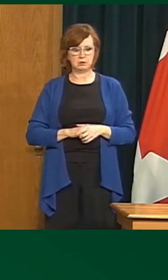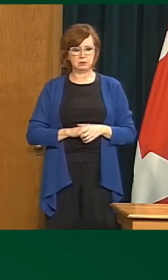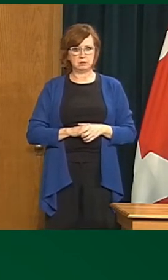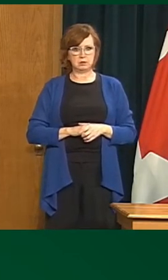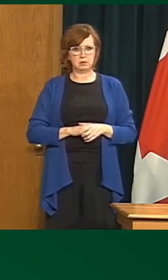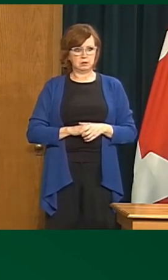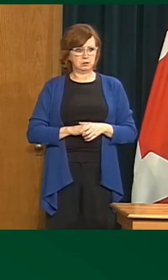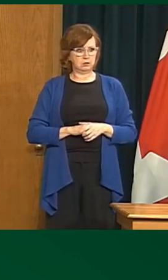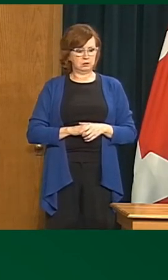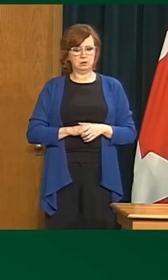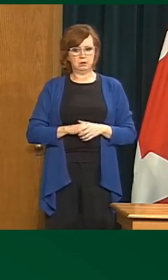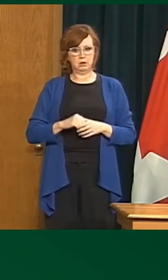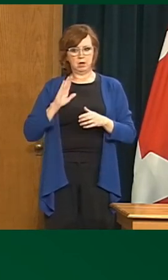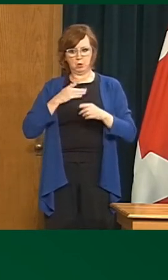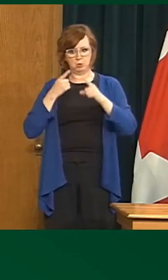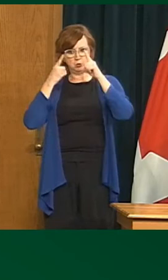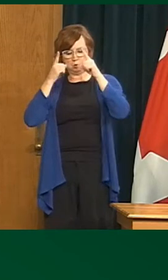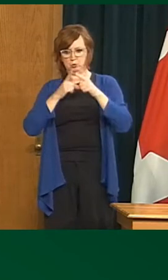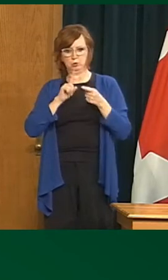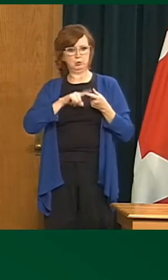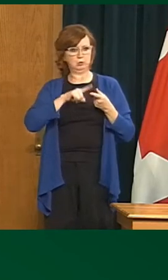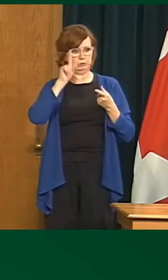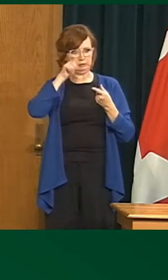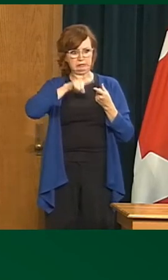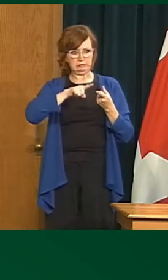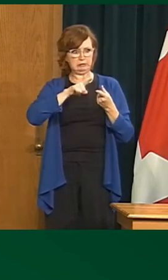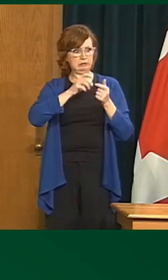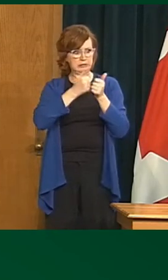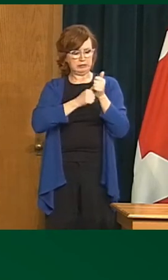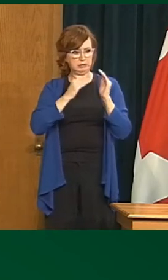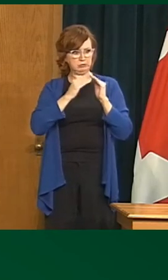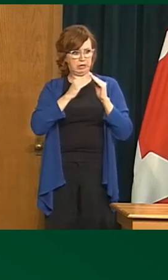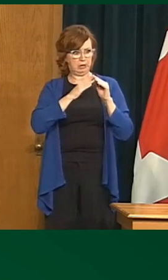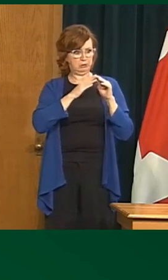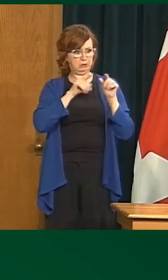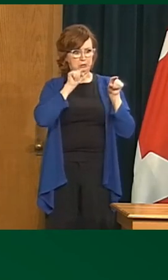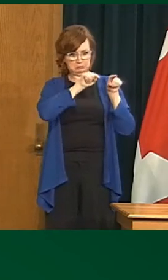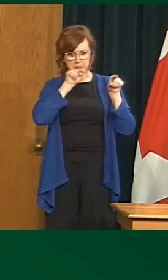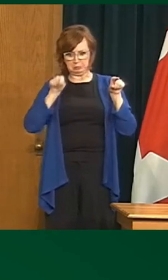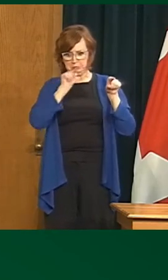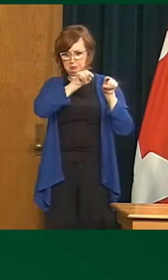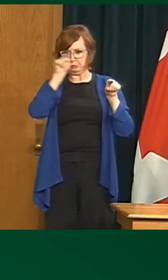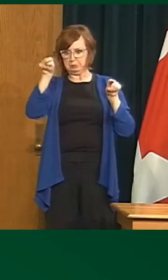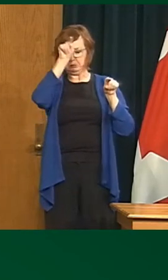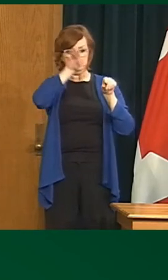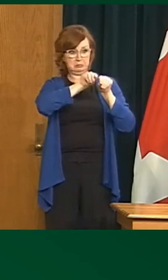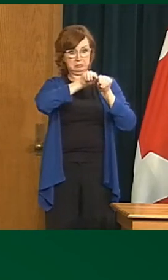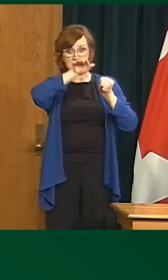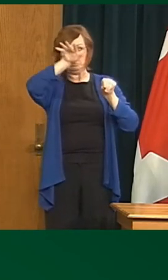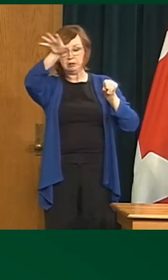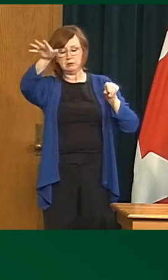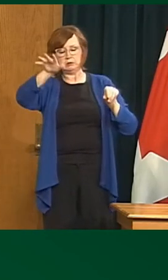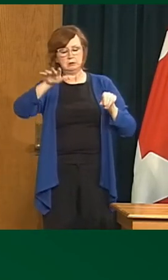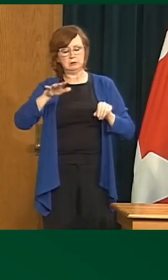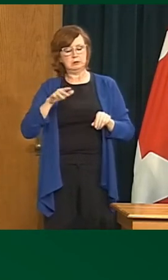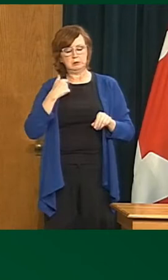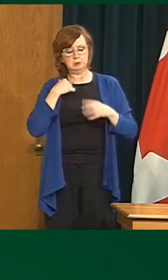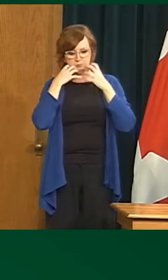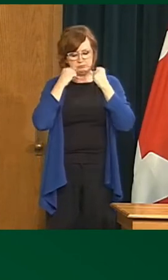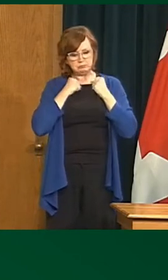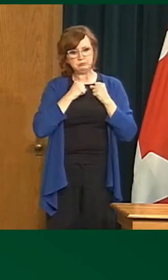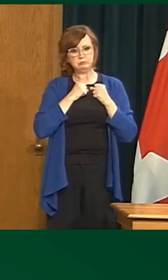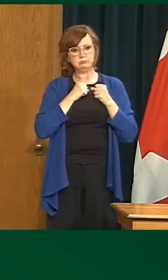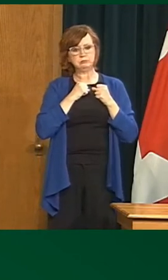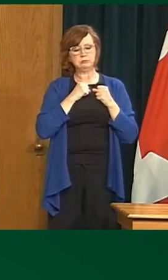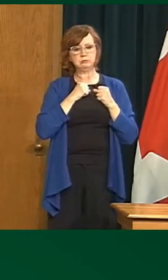communities and into many other communities in the province. And I think with the numbers that we have seen since that public health order has